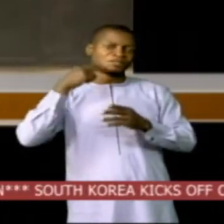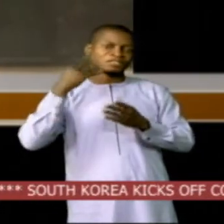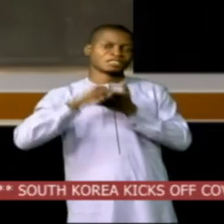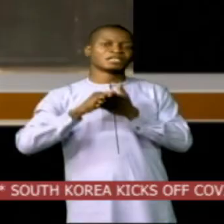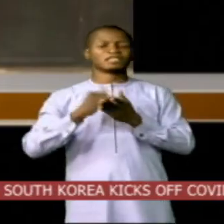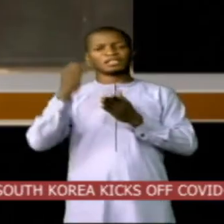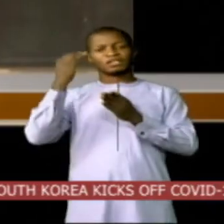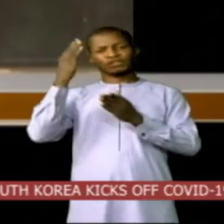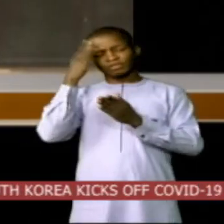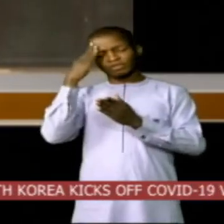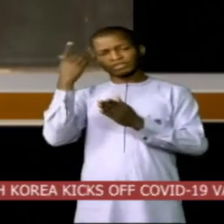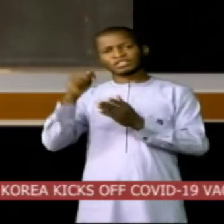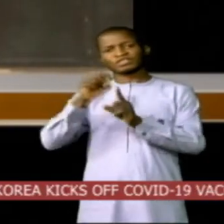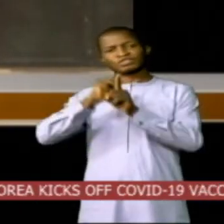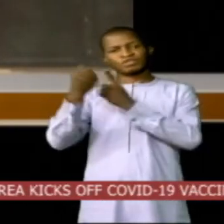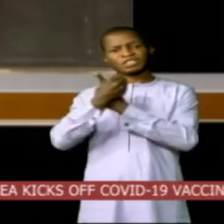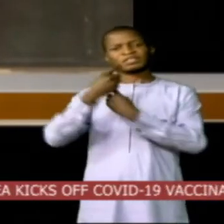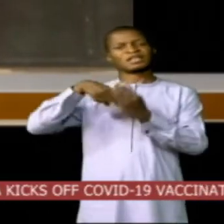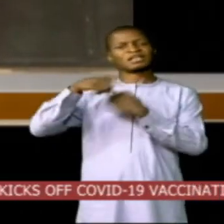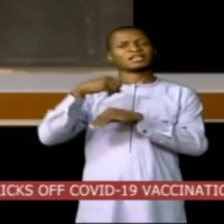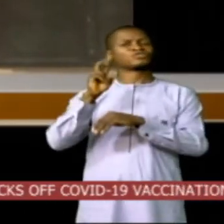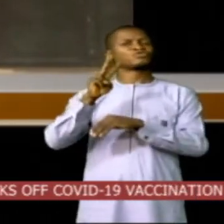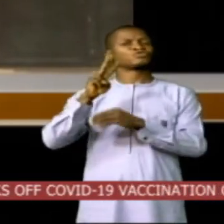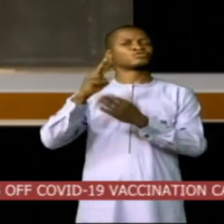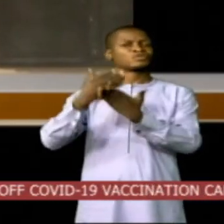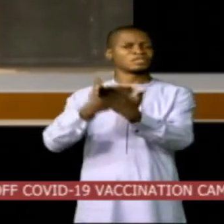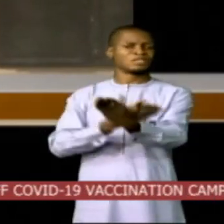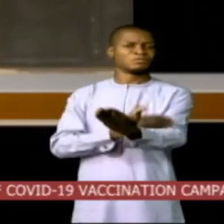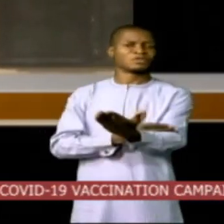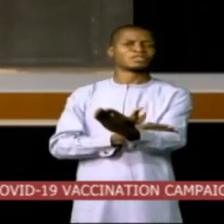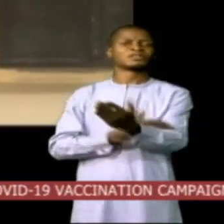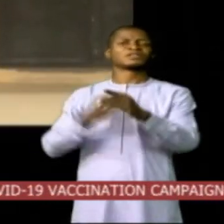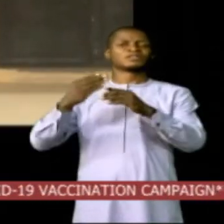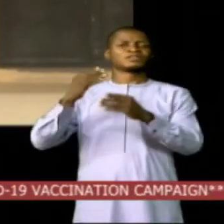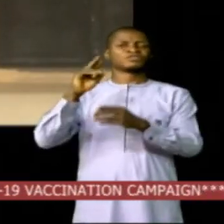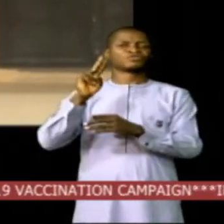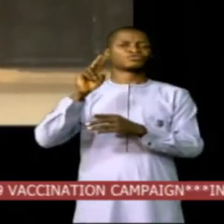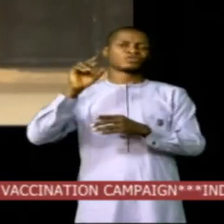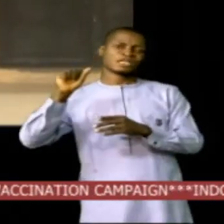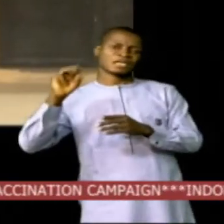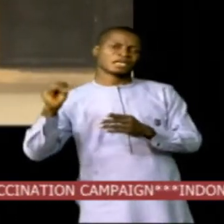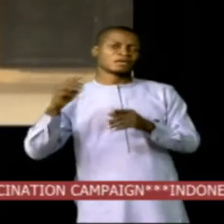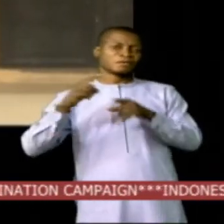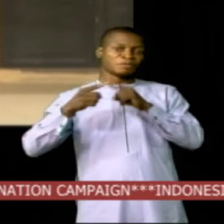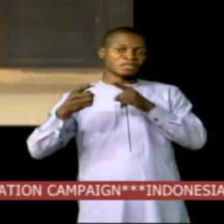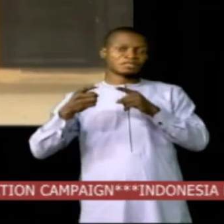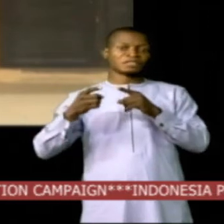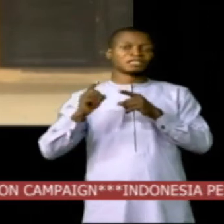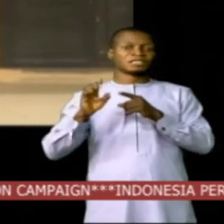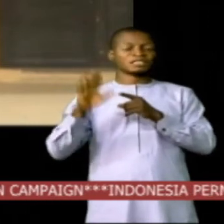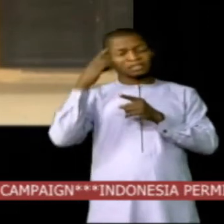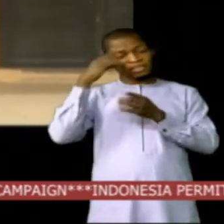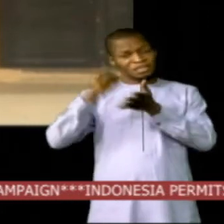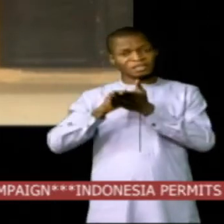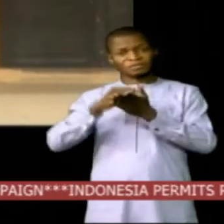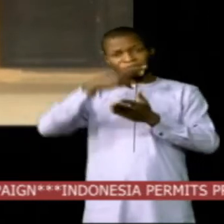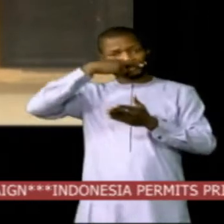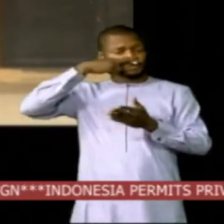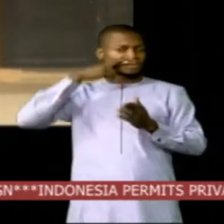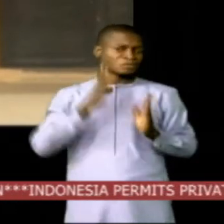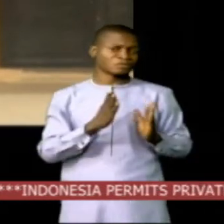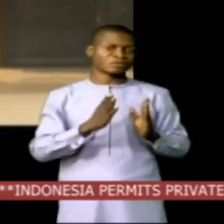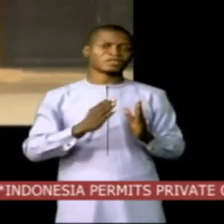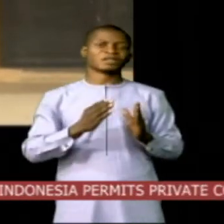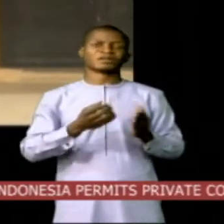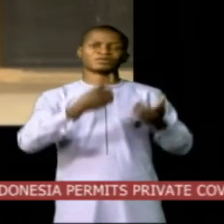the situation around 2 a.m. in the morning, but to them they thought the bandits are coming after their